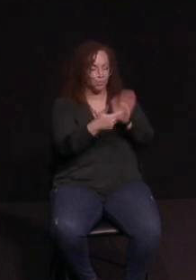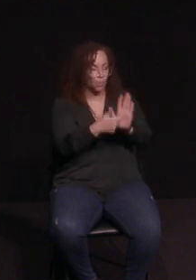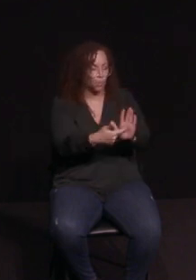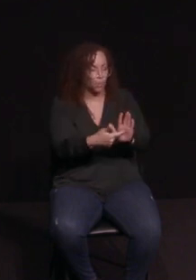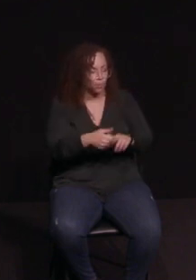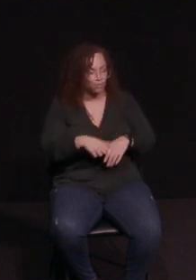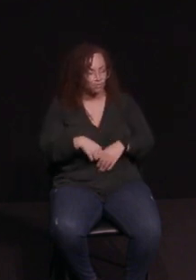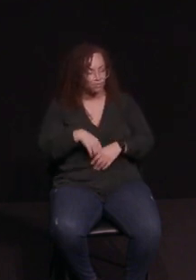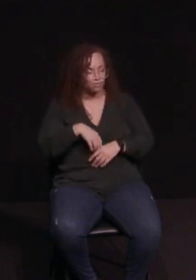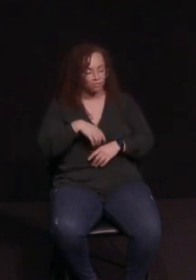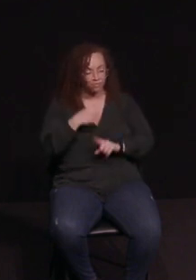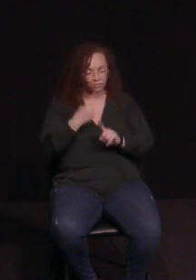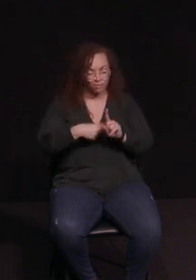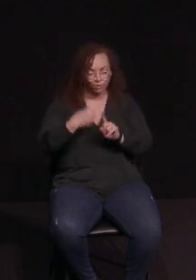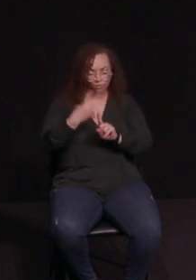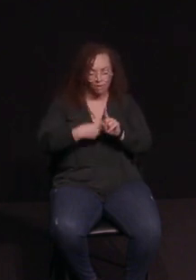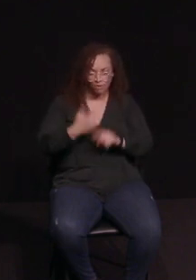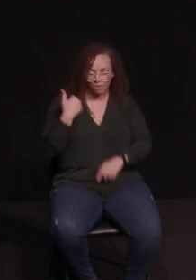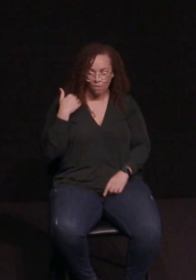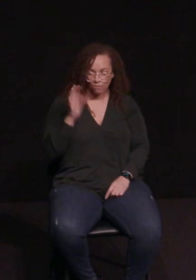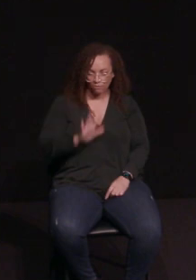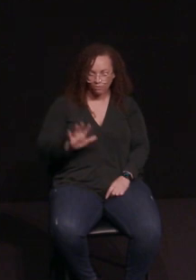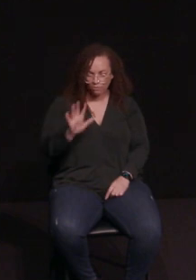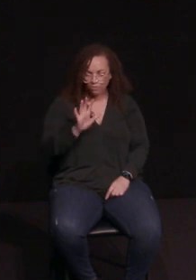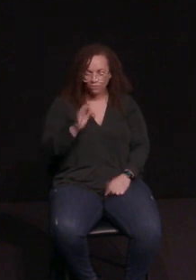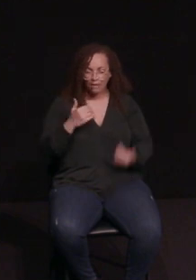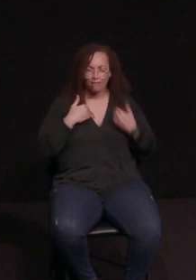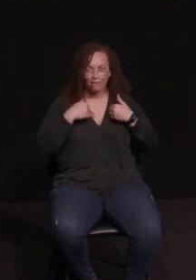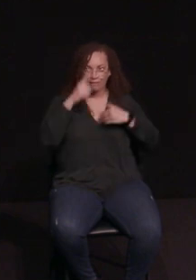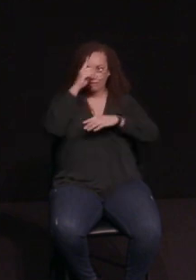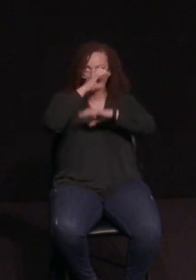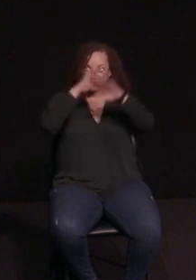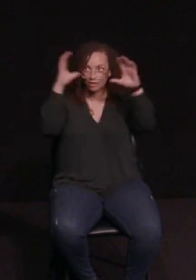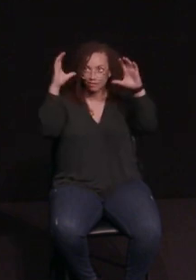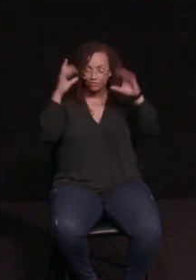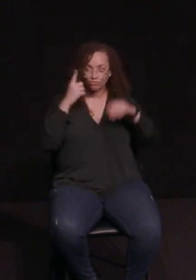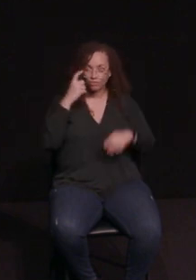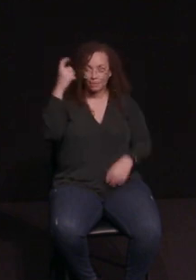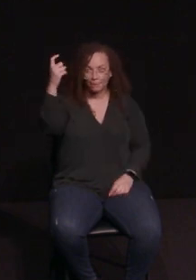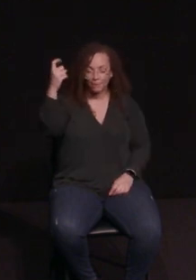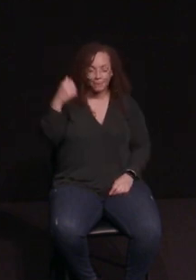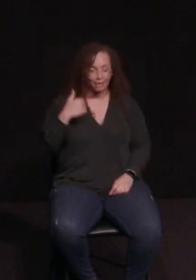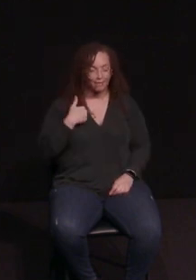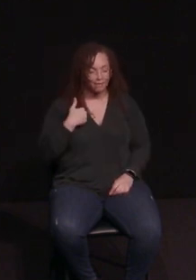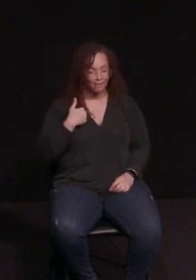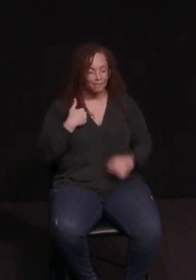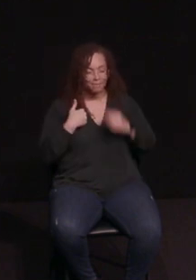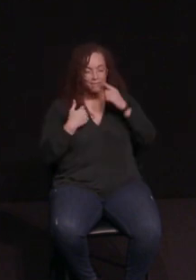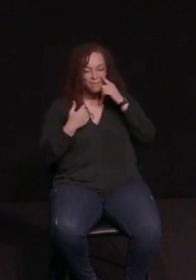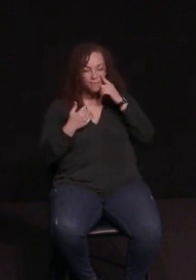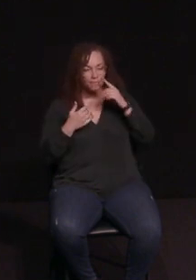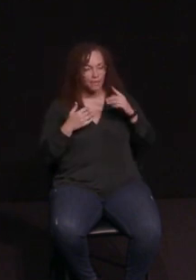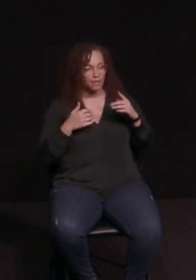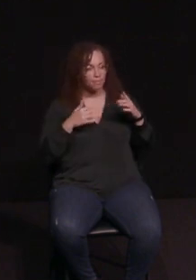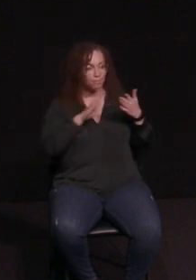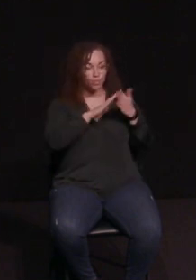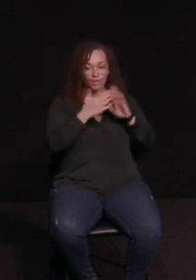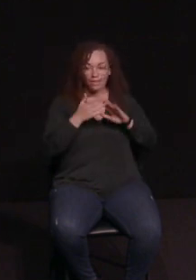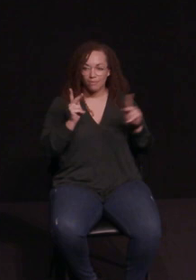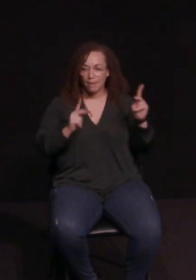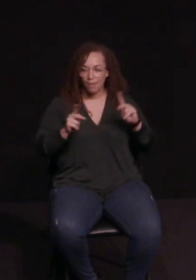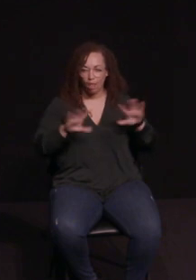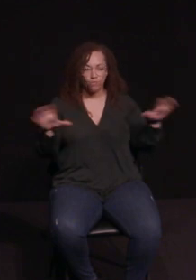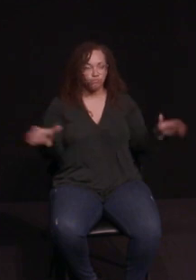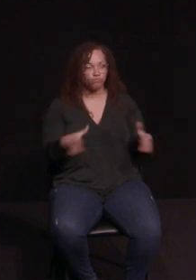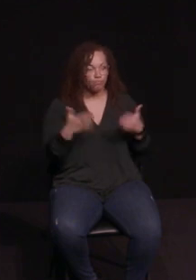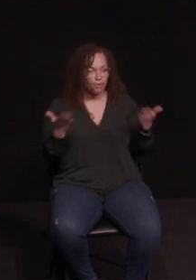A month or so ago, I had a vision and a dream that the community of people that you see gathered here